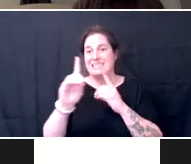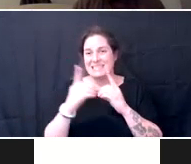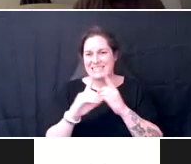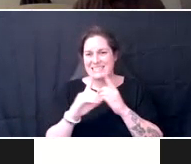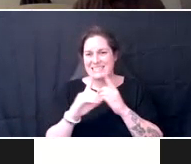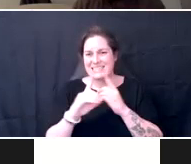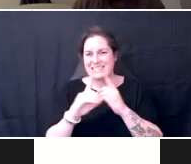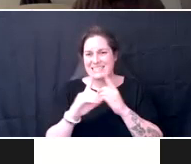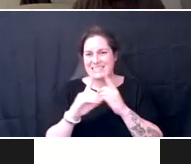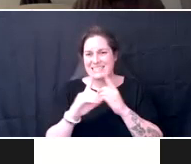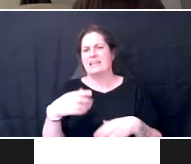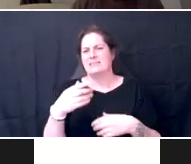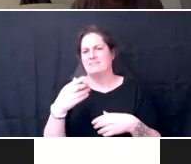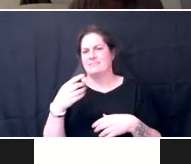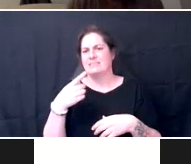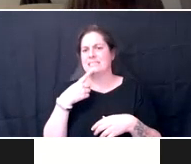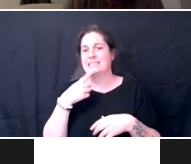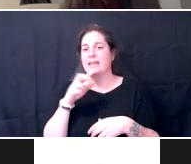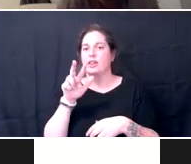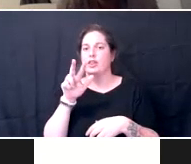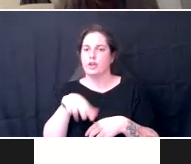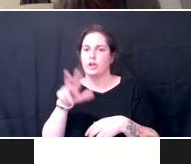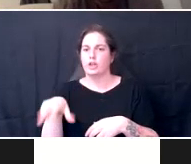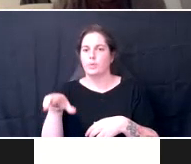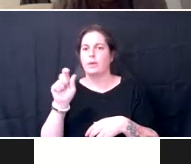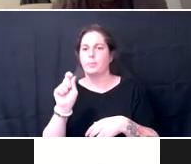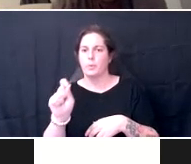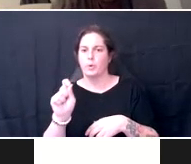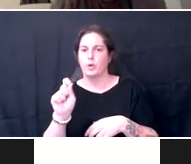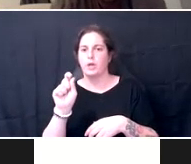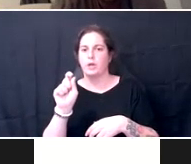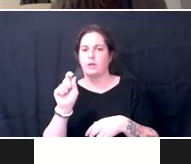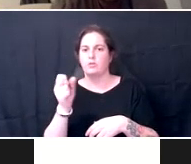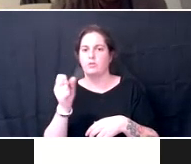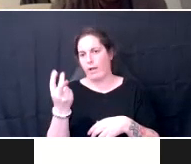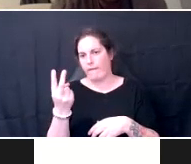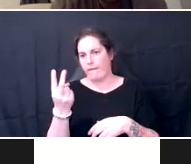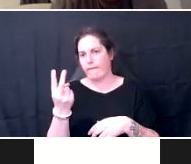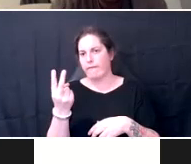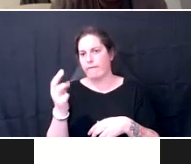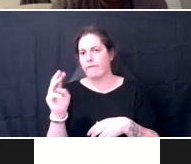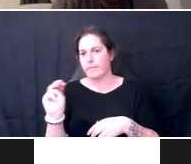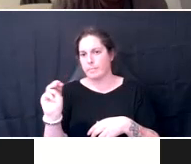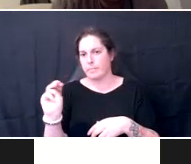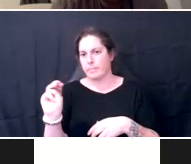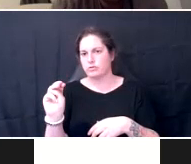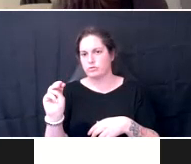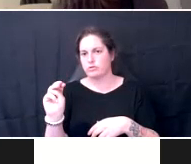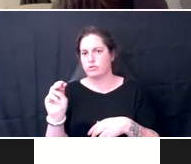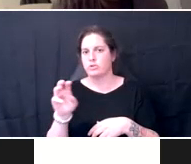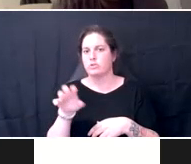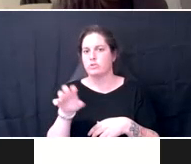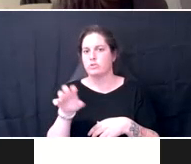meters, okay? All right, so in this particular case, y final